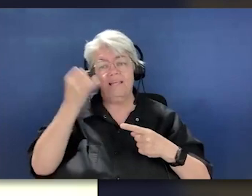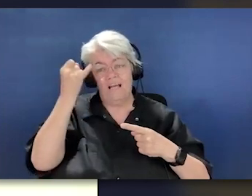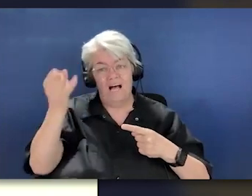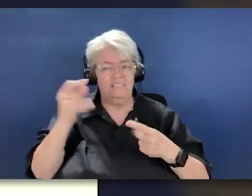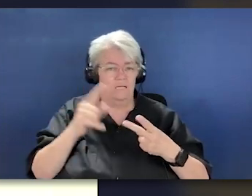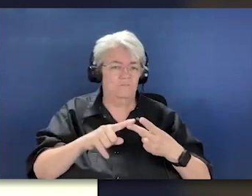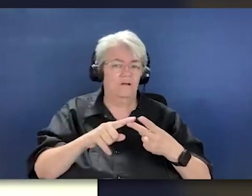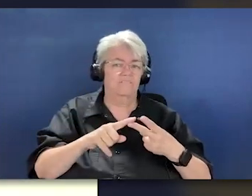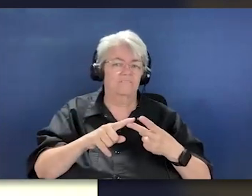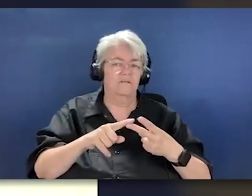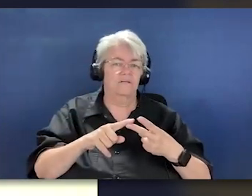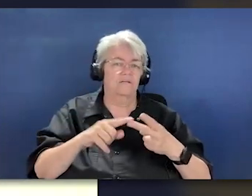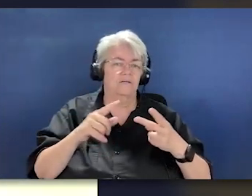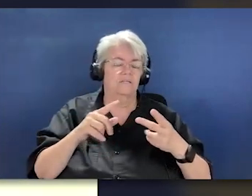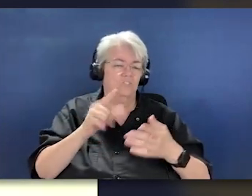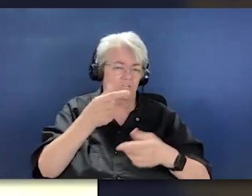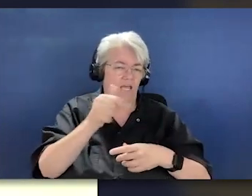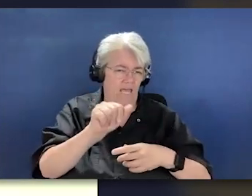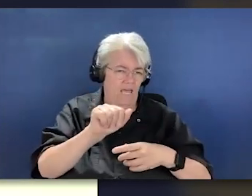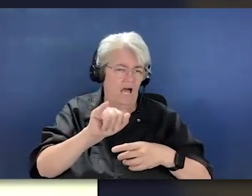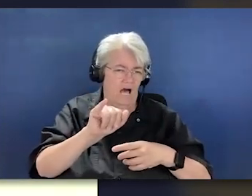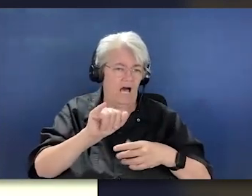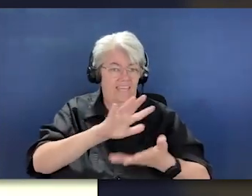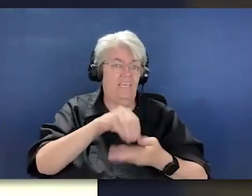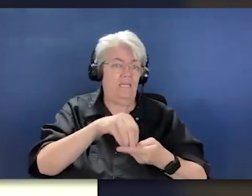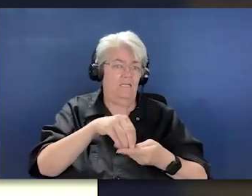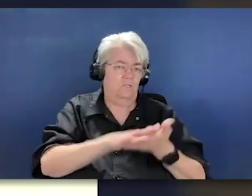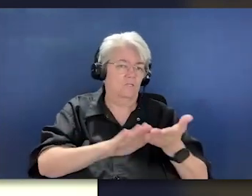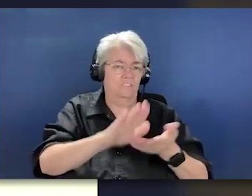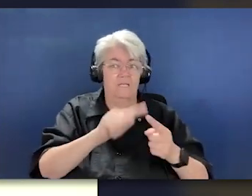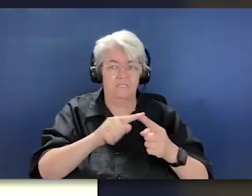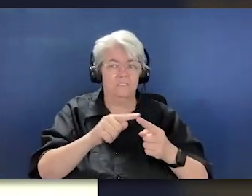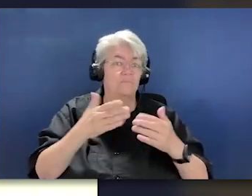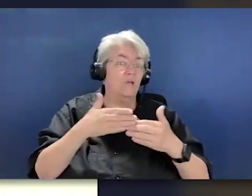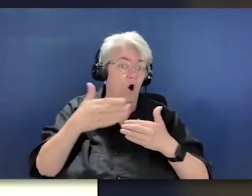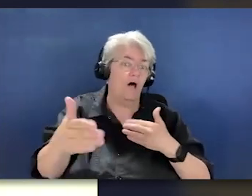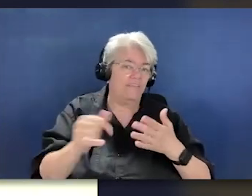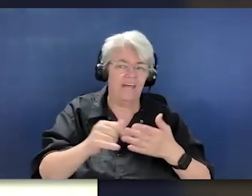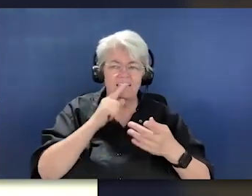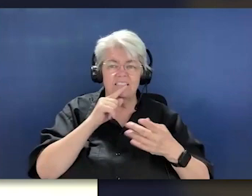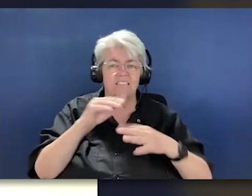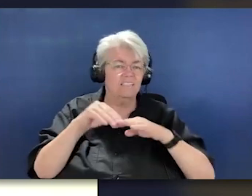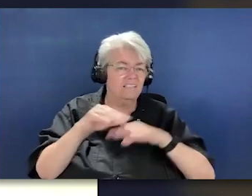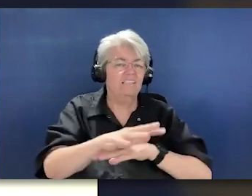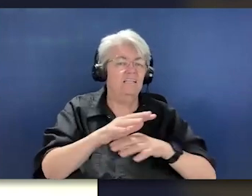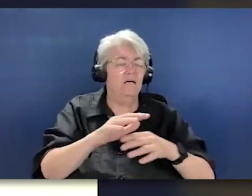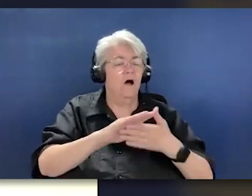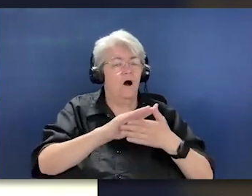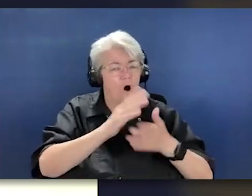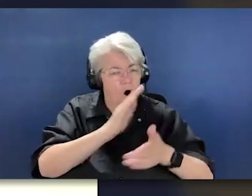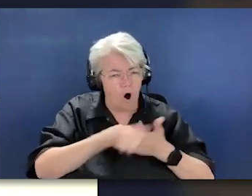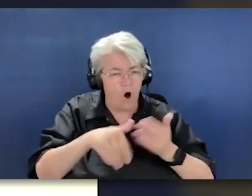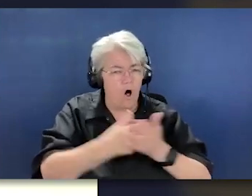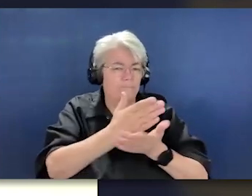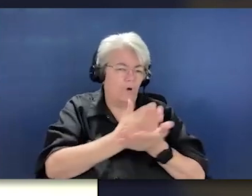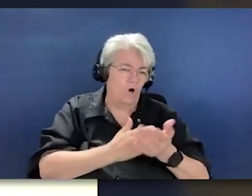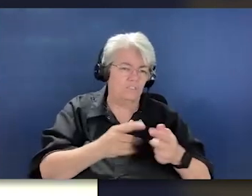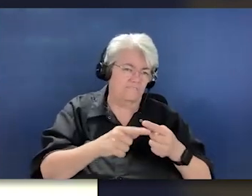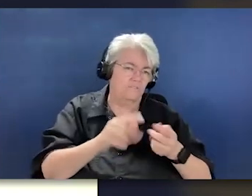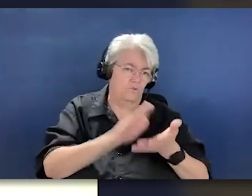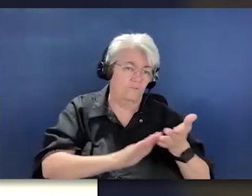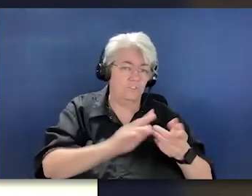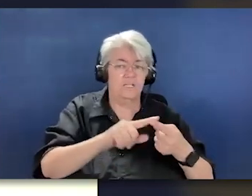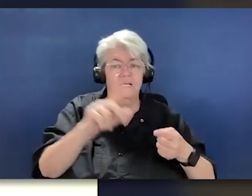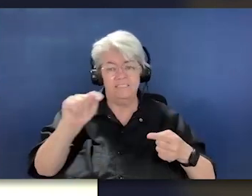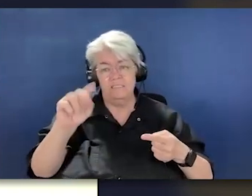beyond learning and teaching. It's affecting almost all corners of the operations of the university. And for us at TMU and for the